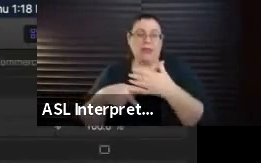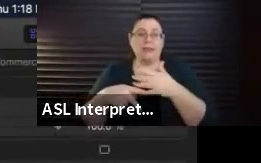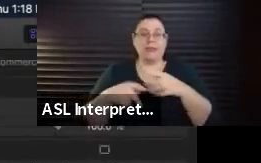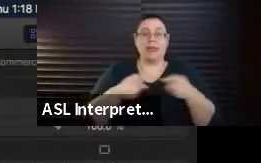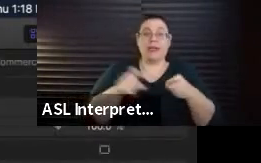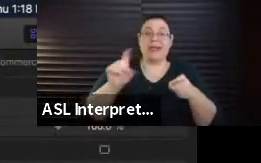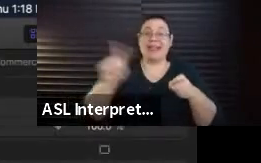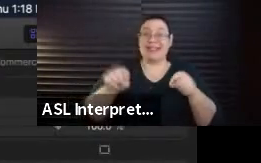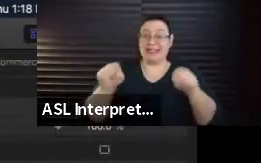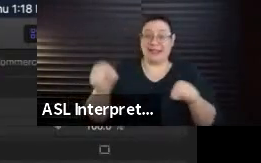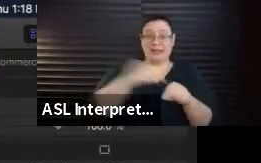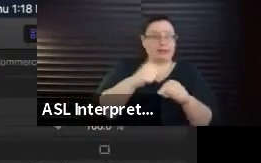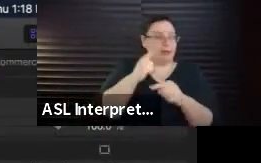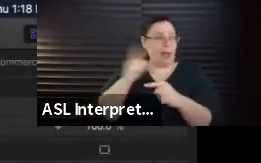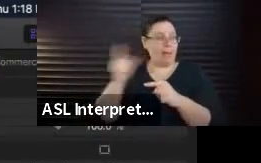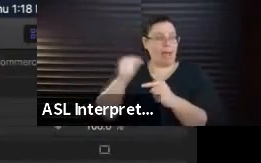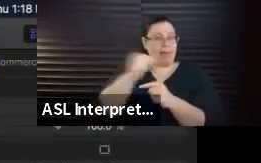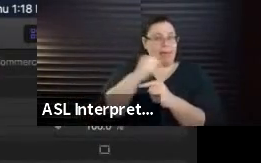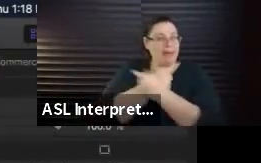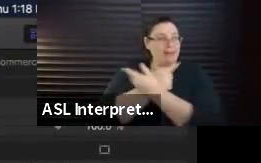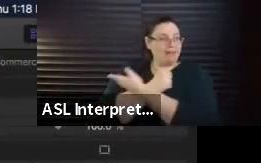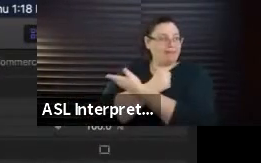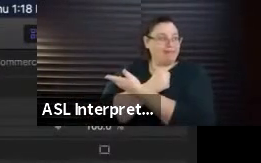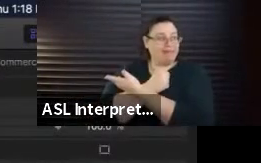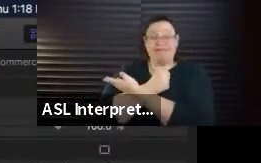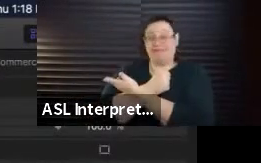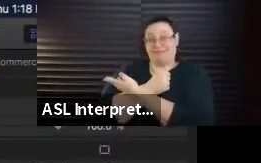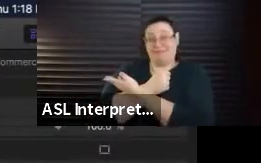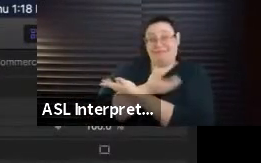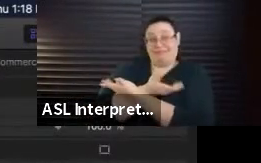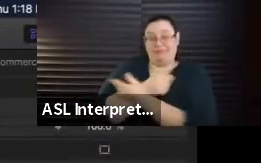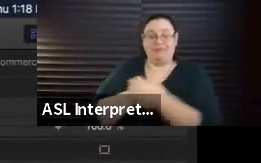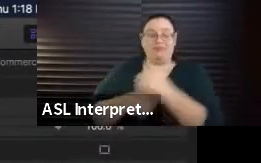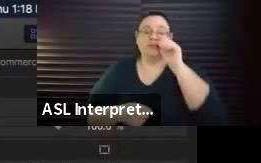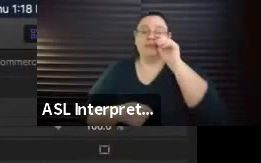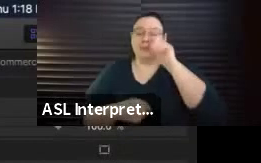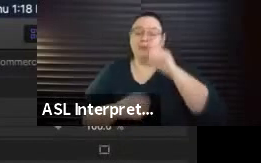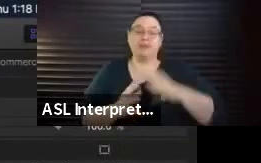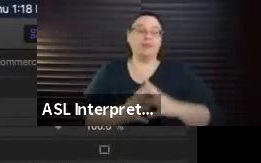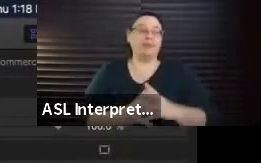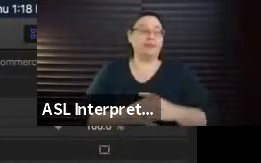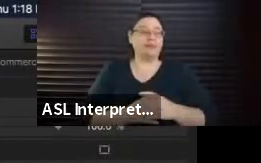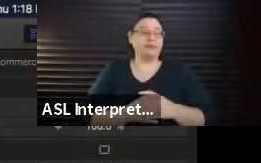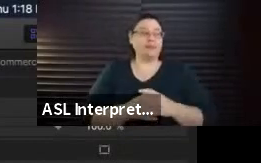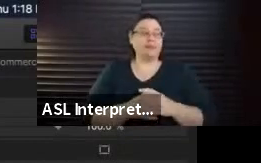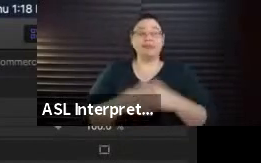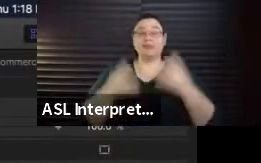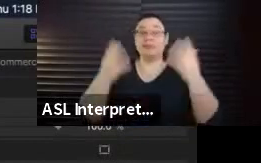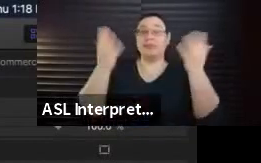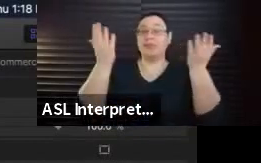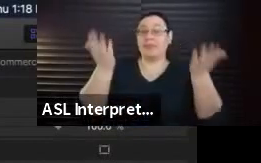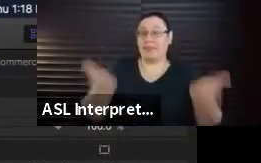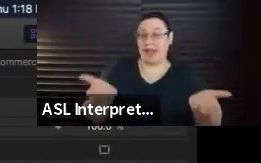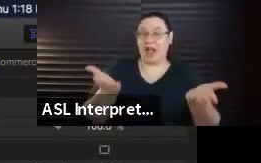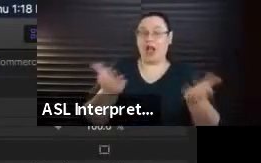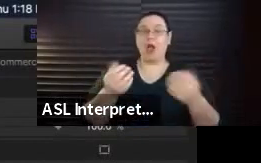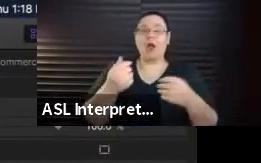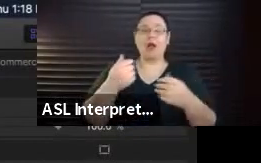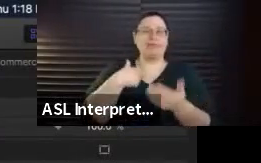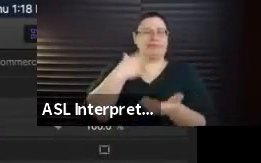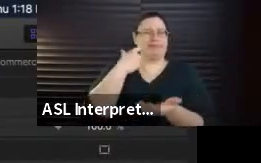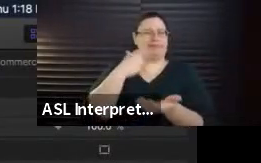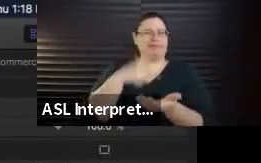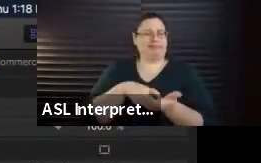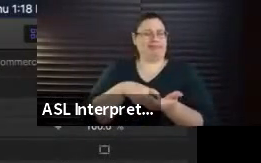all those cuts until we're back to where we started. All right, great. So now I'm sort of noticing, though,